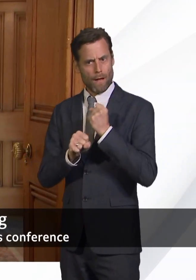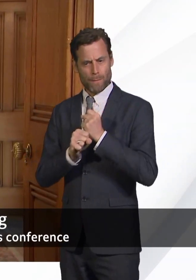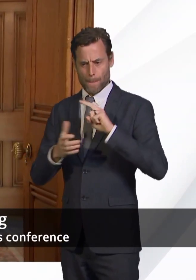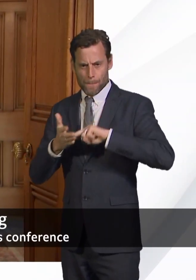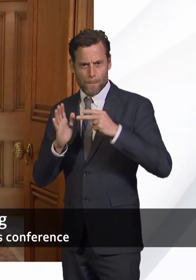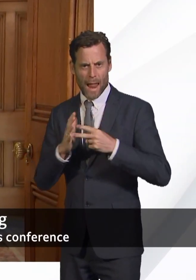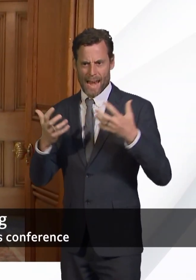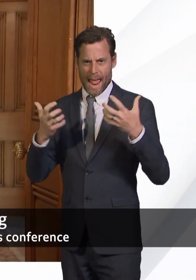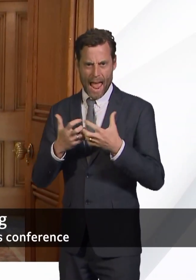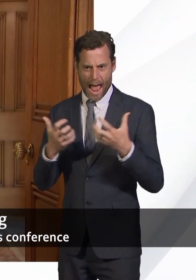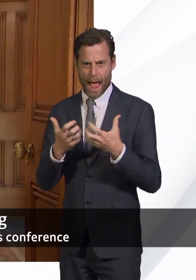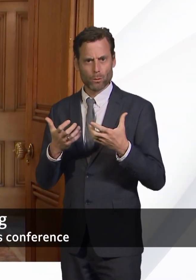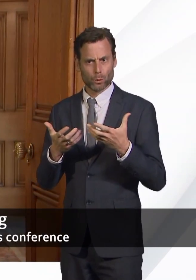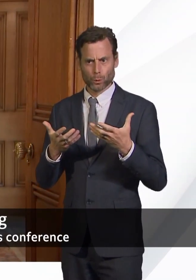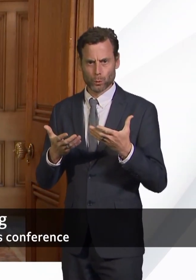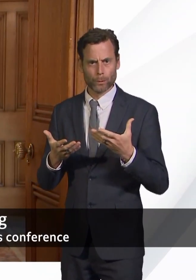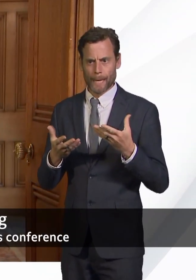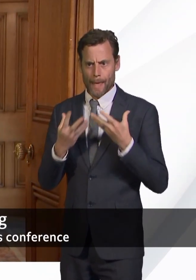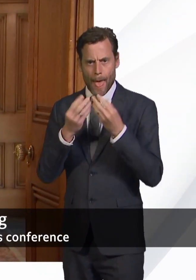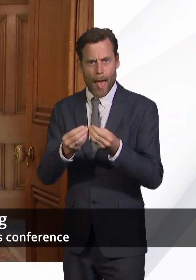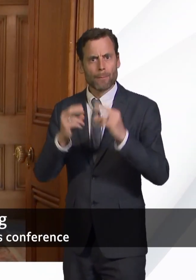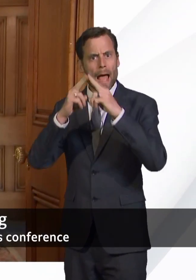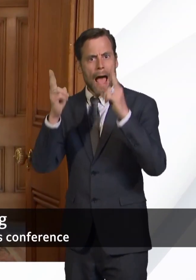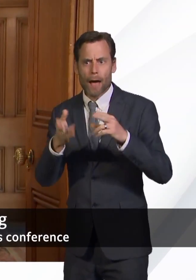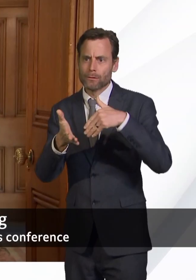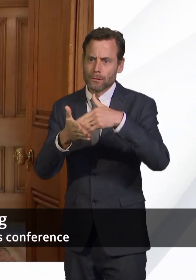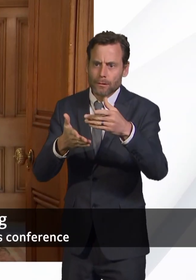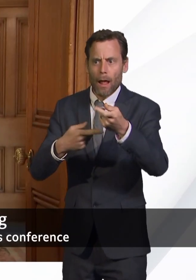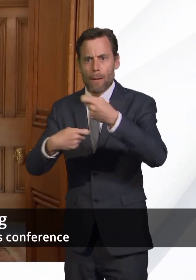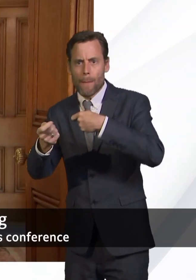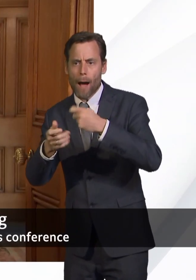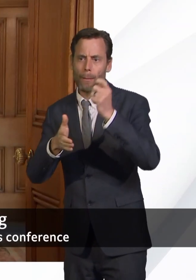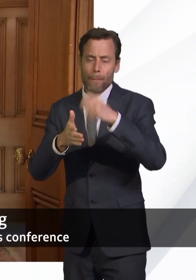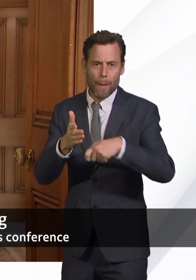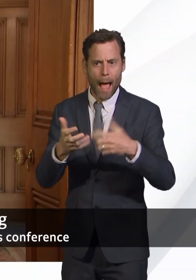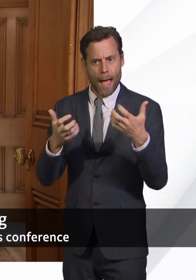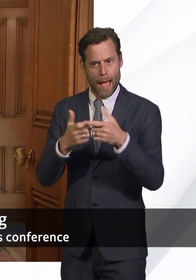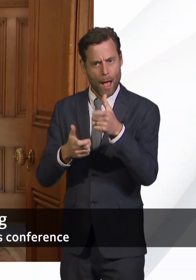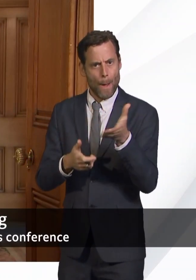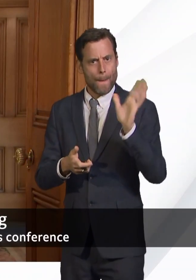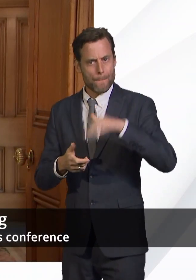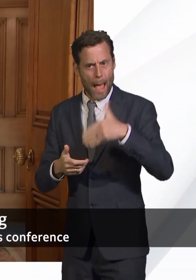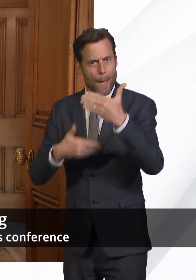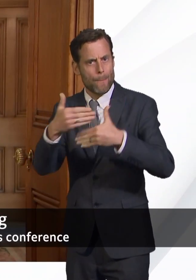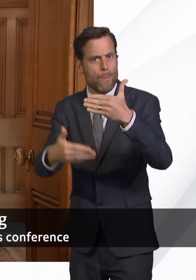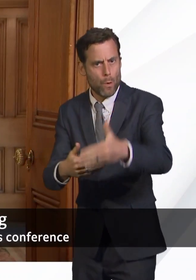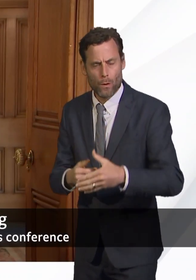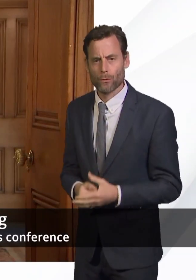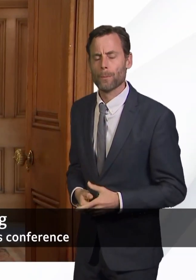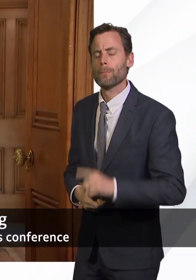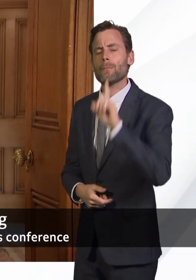renew the housing market. But first, I want to update you on the latest data on the coronavirus